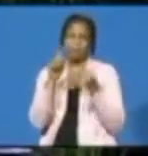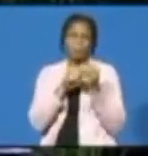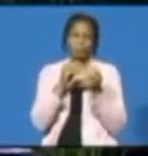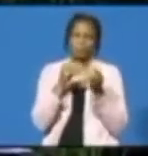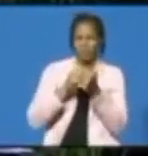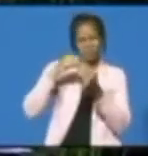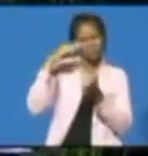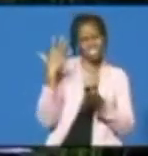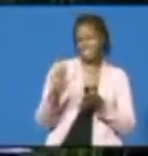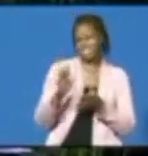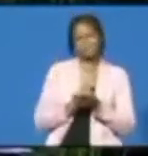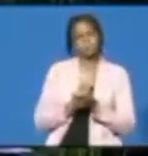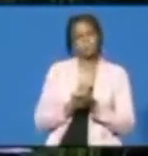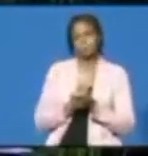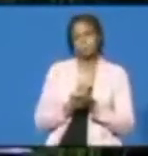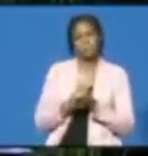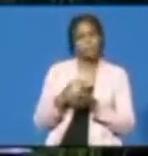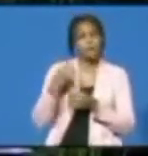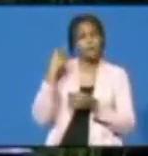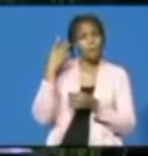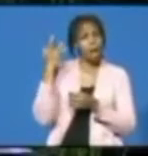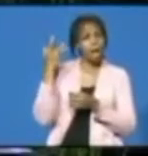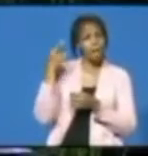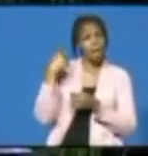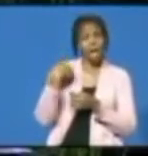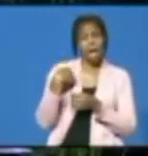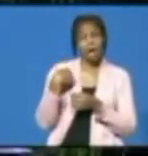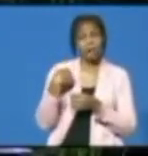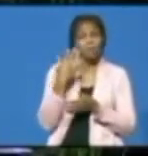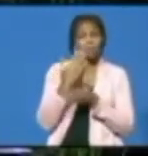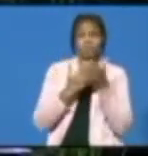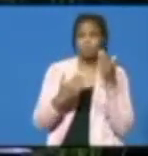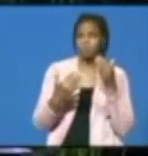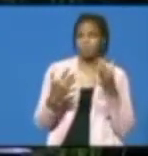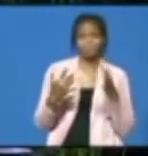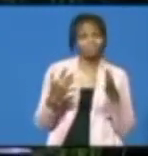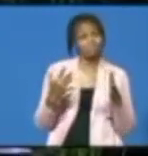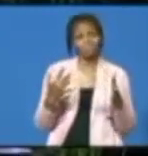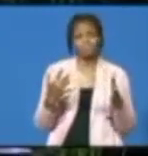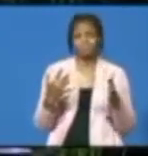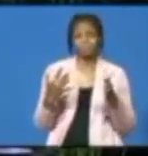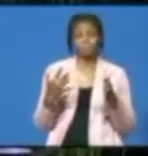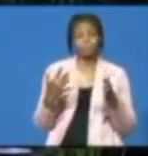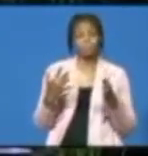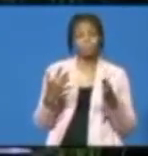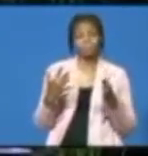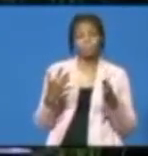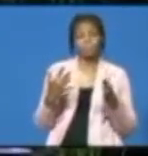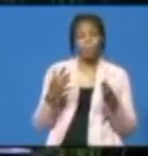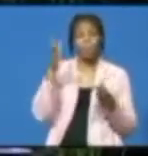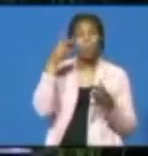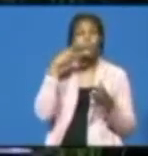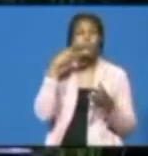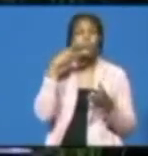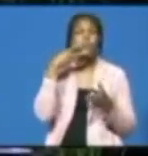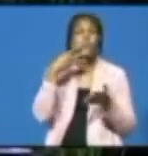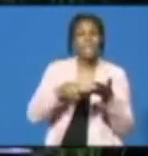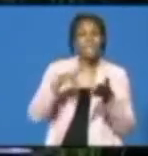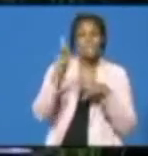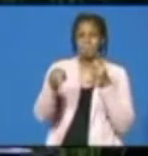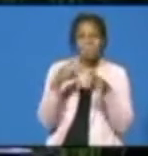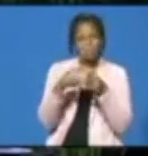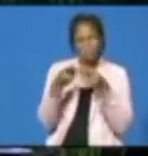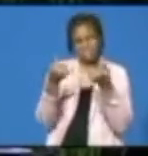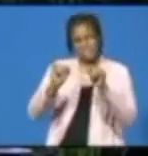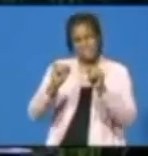riches, for you have some very notorious individuals who are still rich, but we're